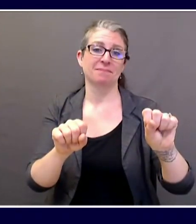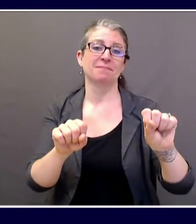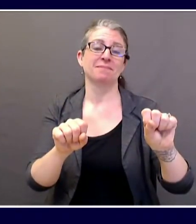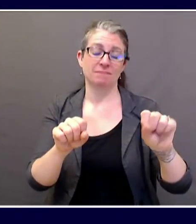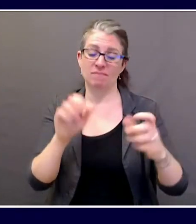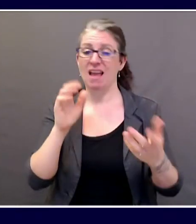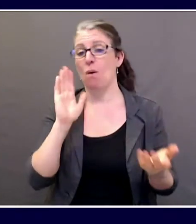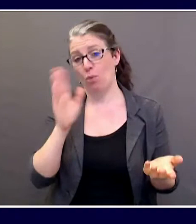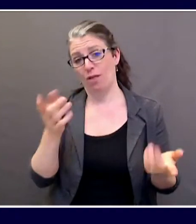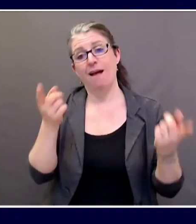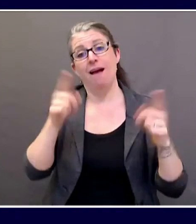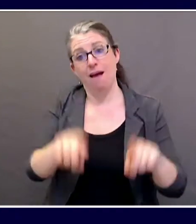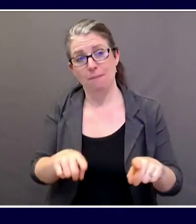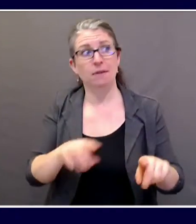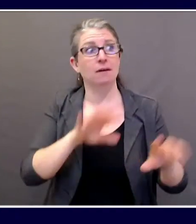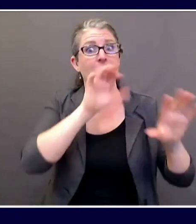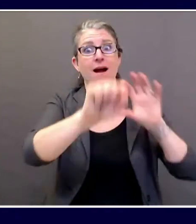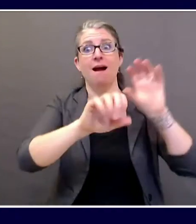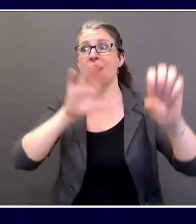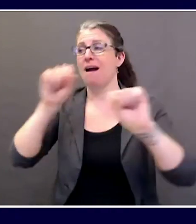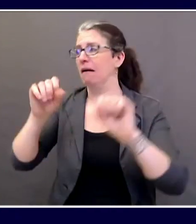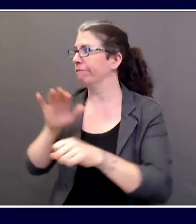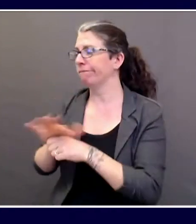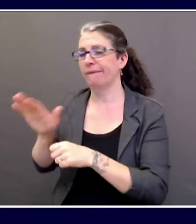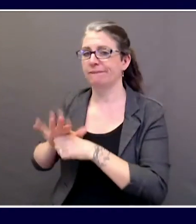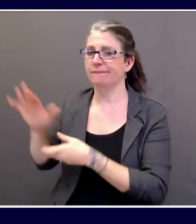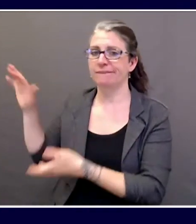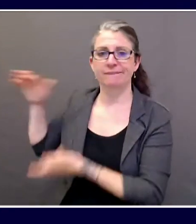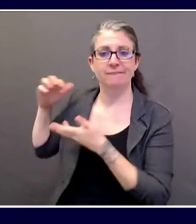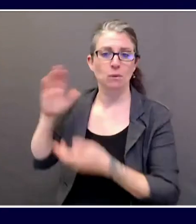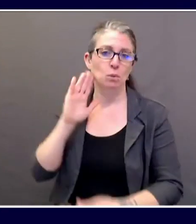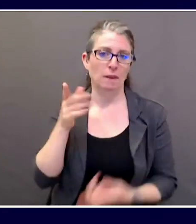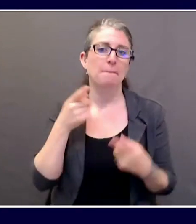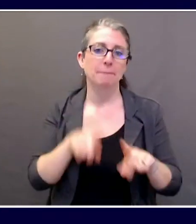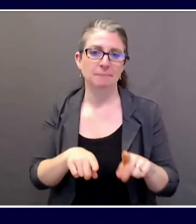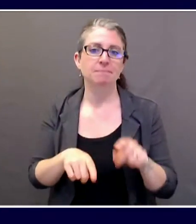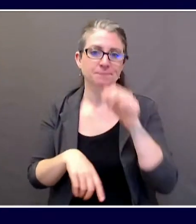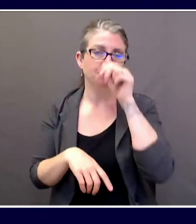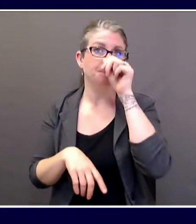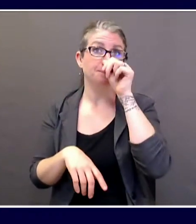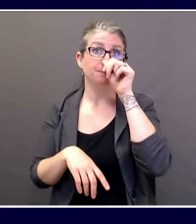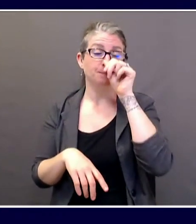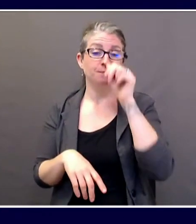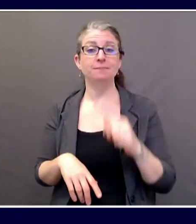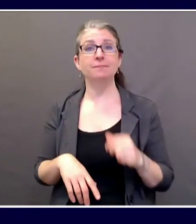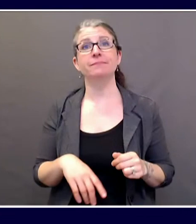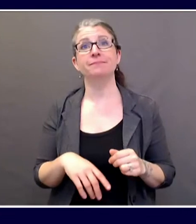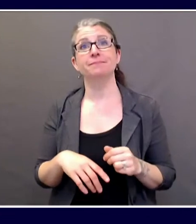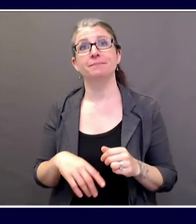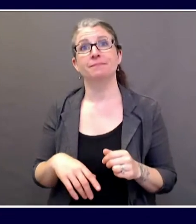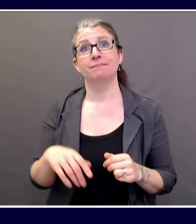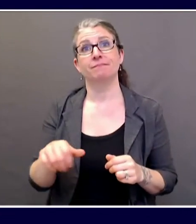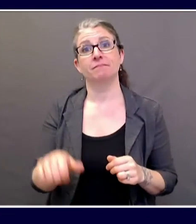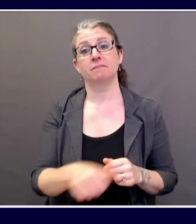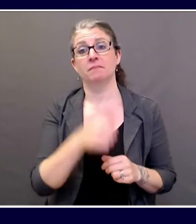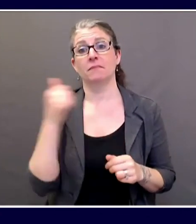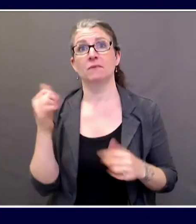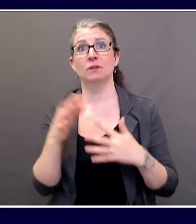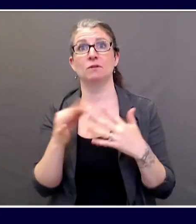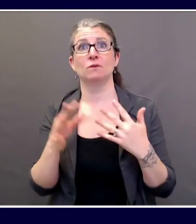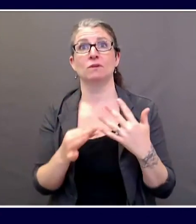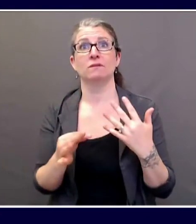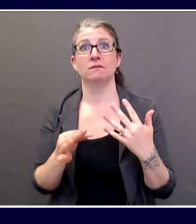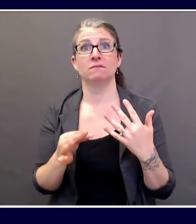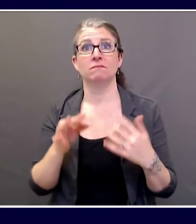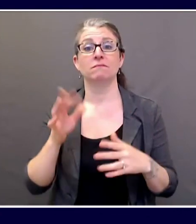supply. But the alternative was to keep eligibility where it was and then run the risk that there would